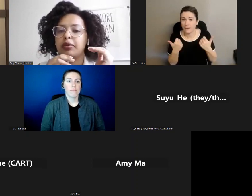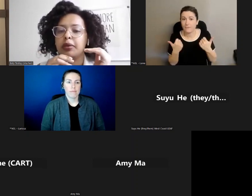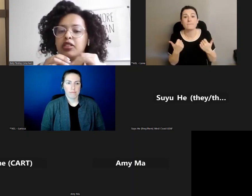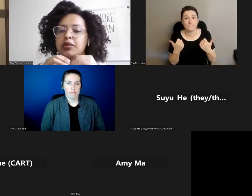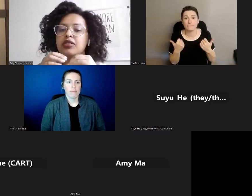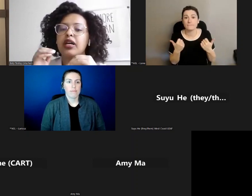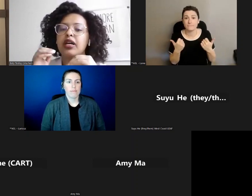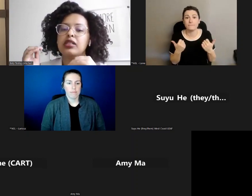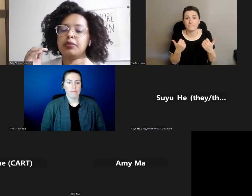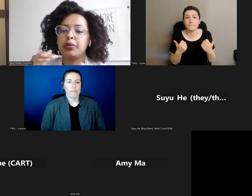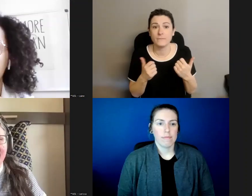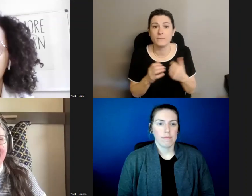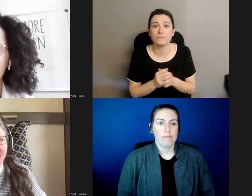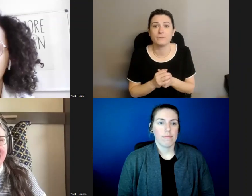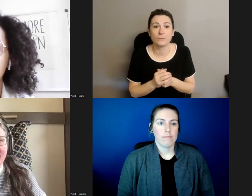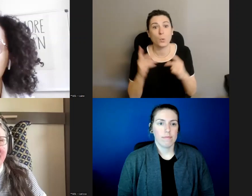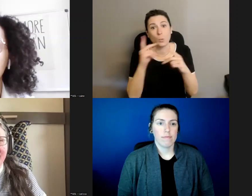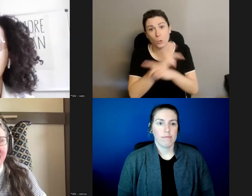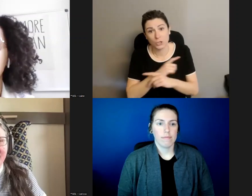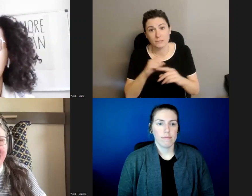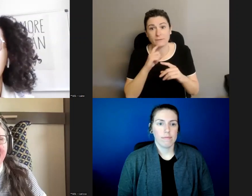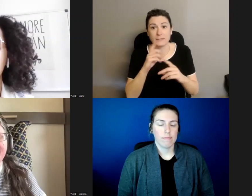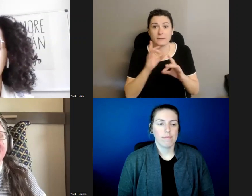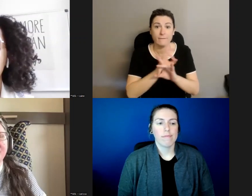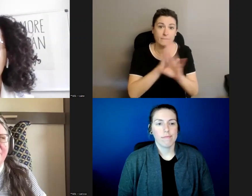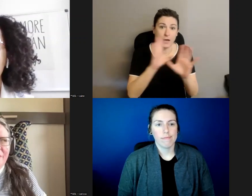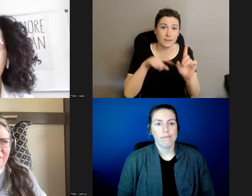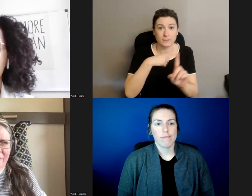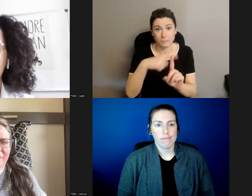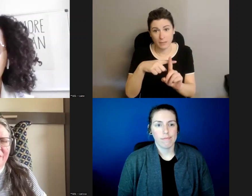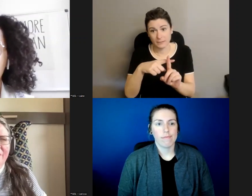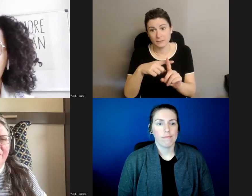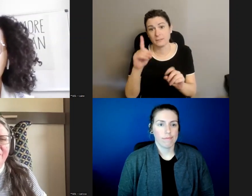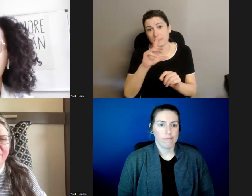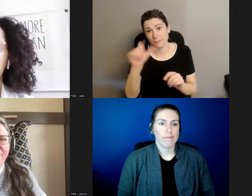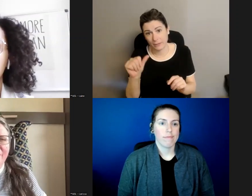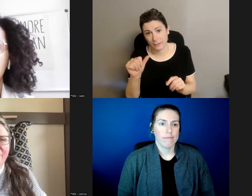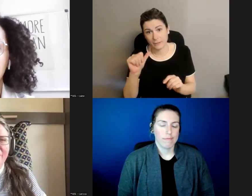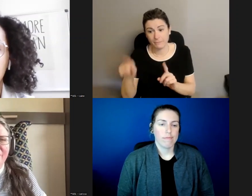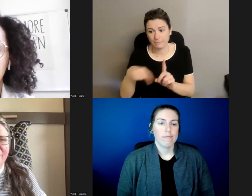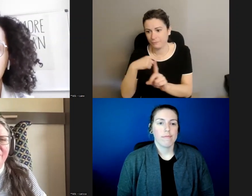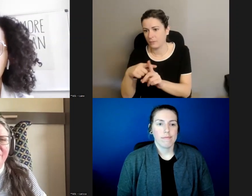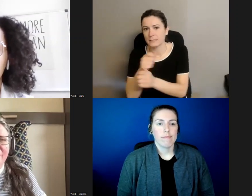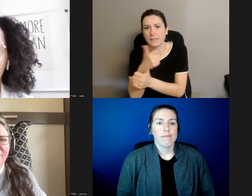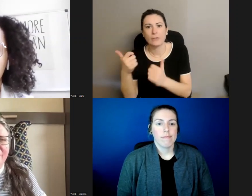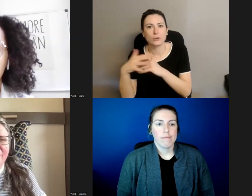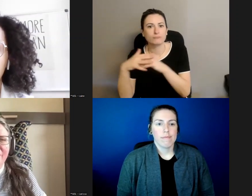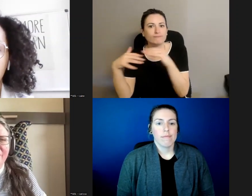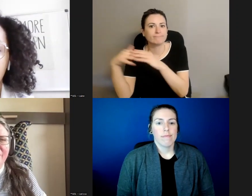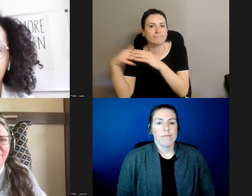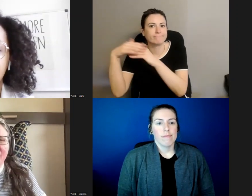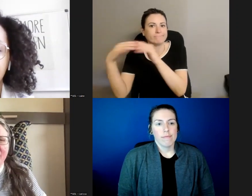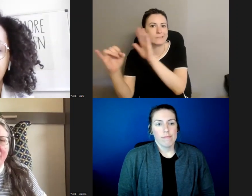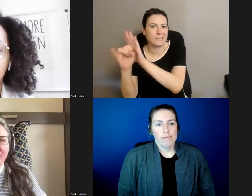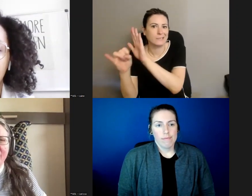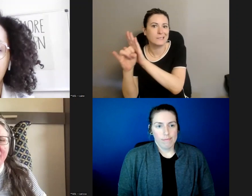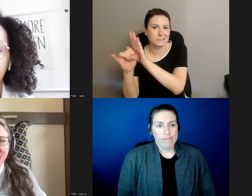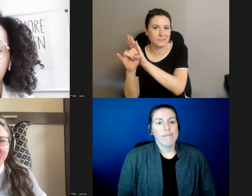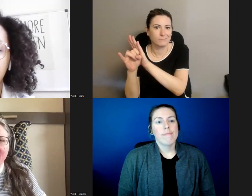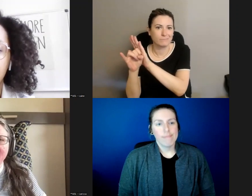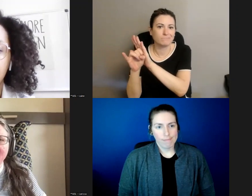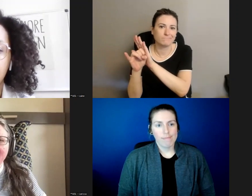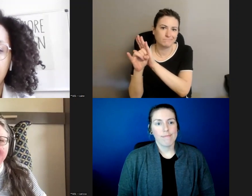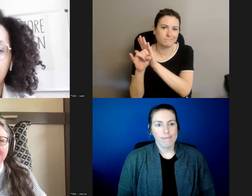intersection of like people experience violence and people with disabilities and other intersectional identities as well.